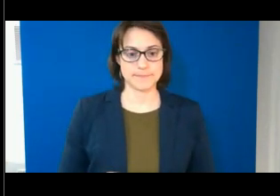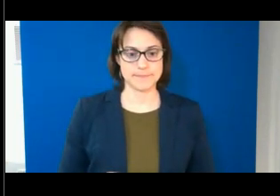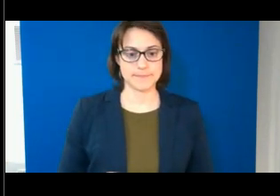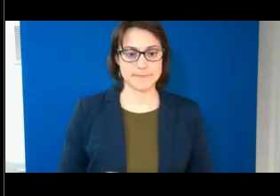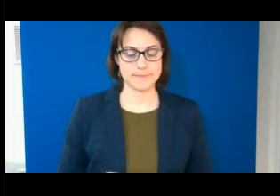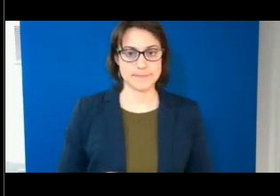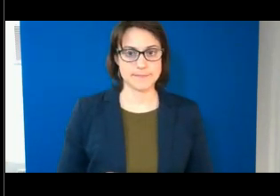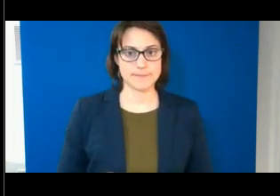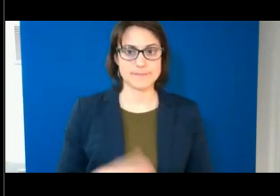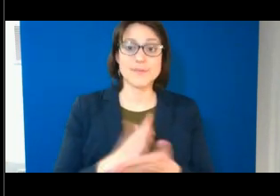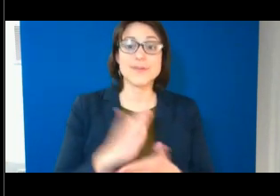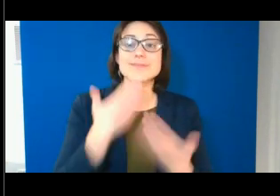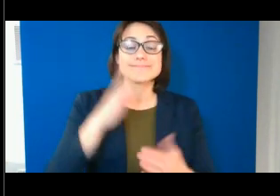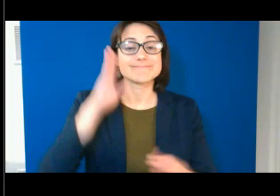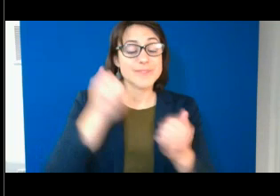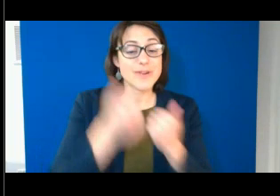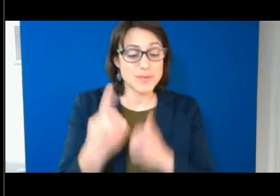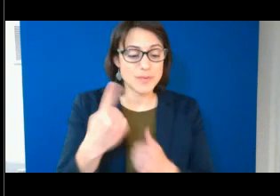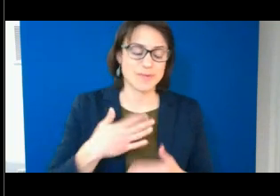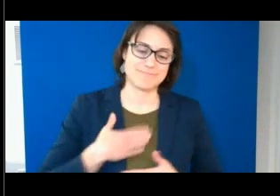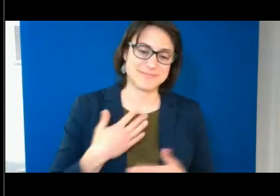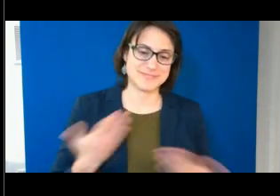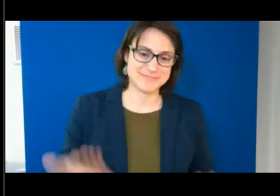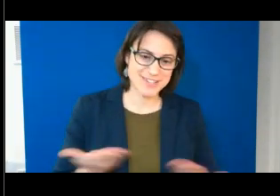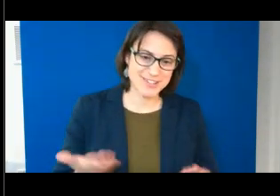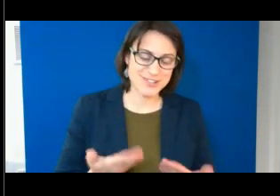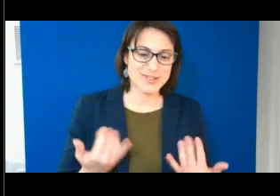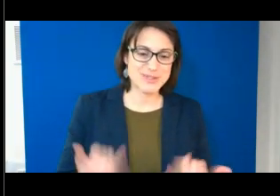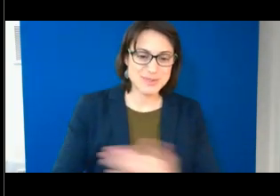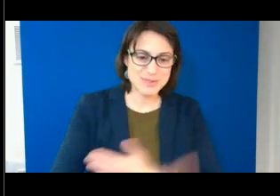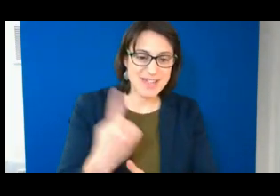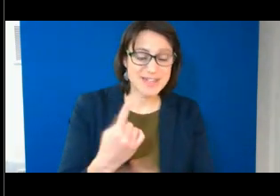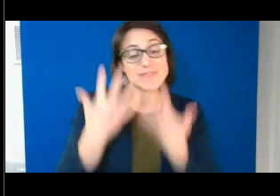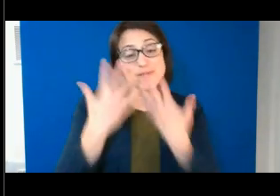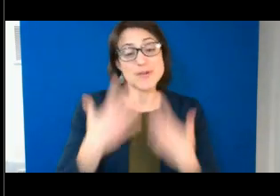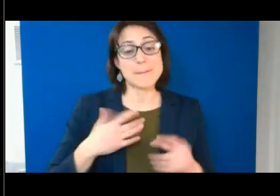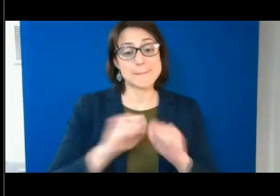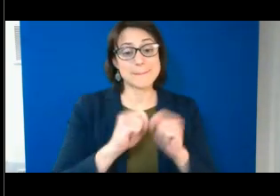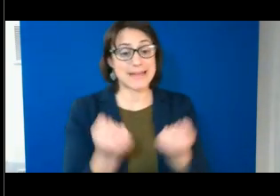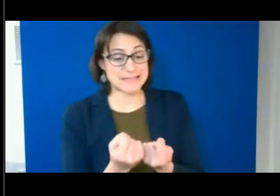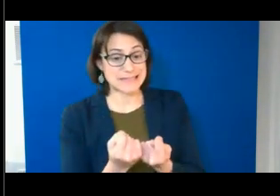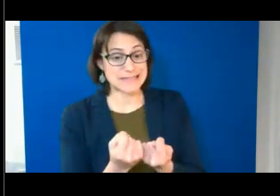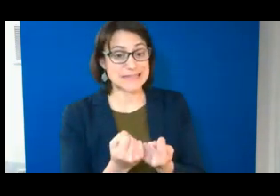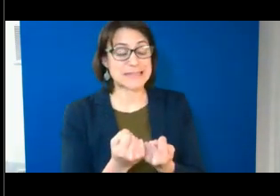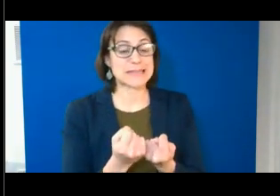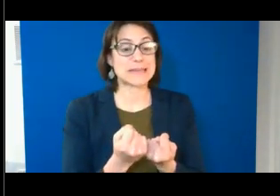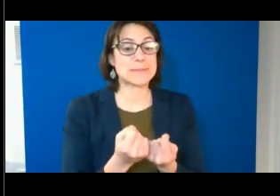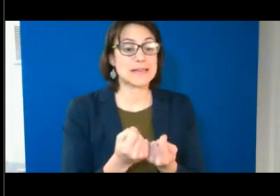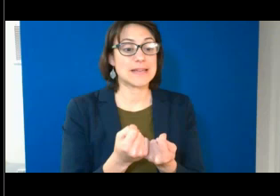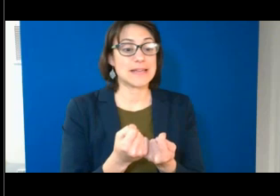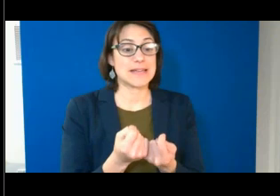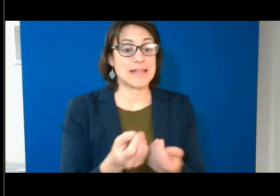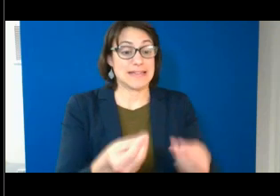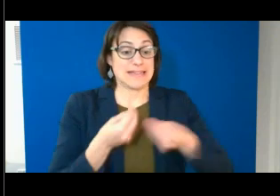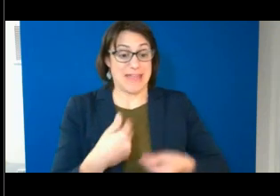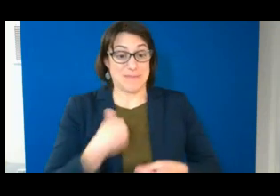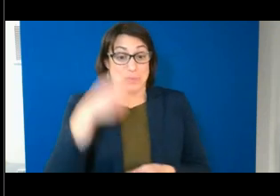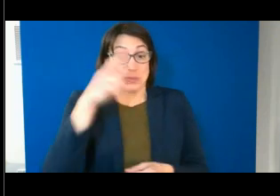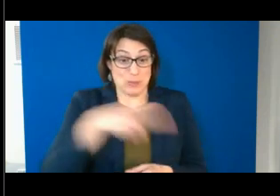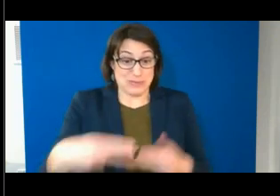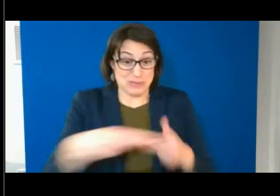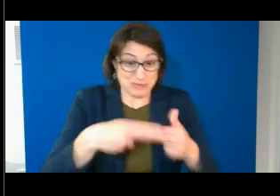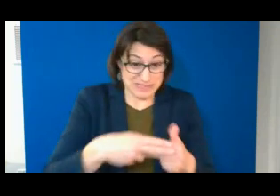All right, hi everyone. It's a pleasure to be here today. Unfortunately, my team gave me around 22 slides to get through in 8 minutes, so I'm